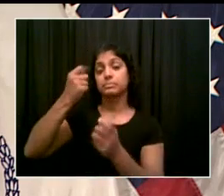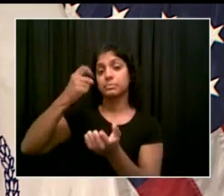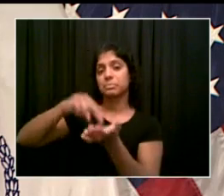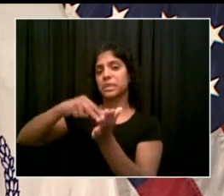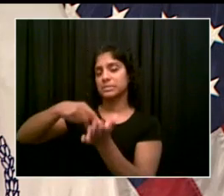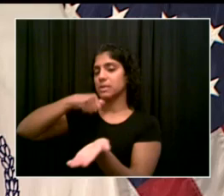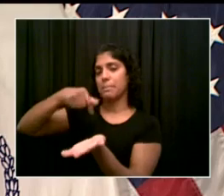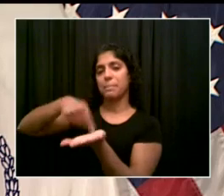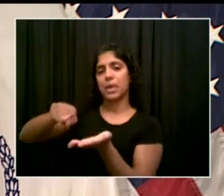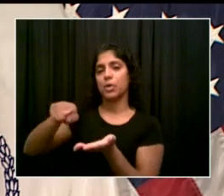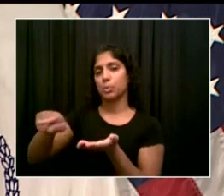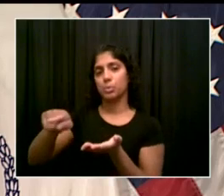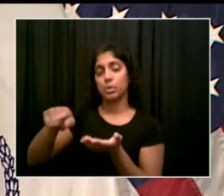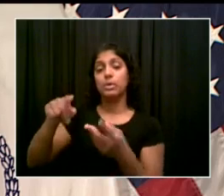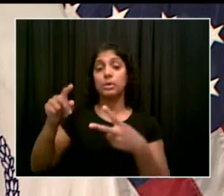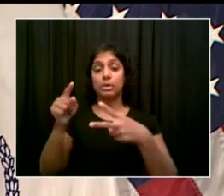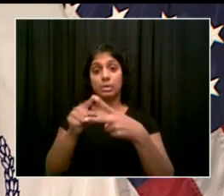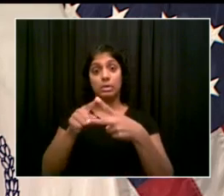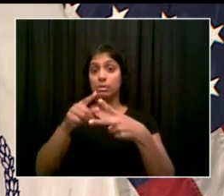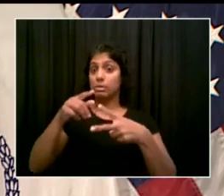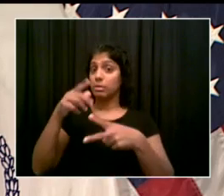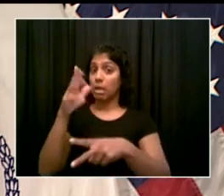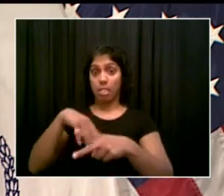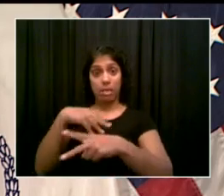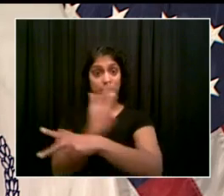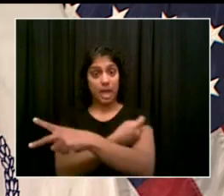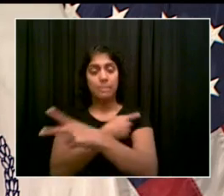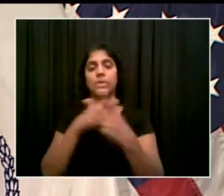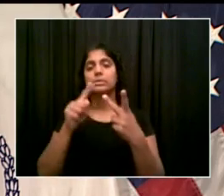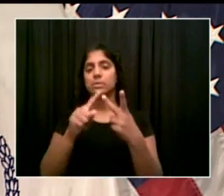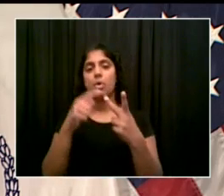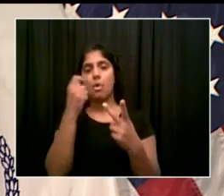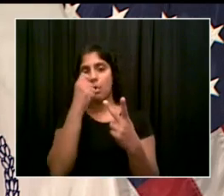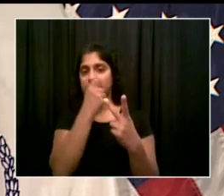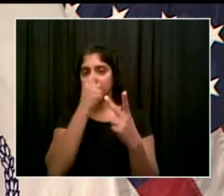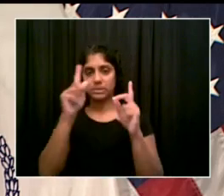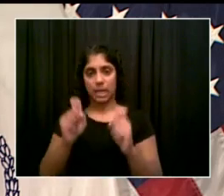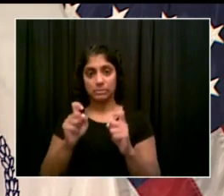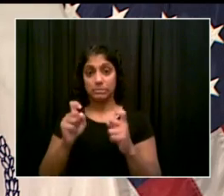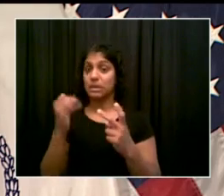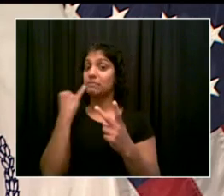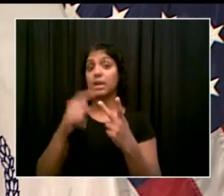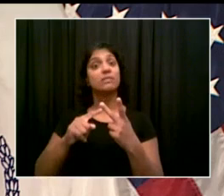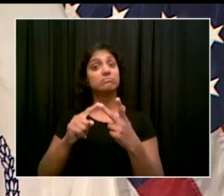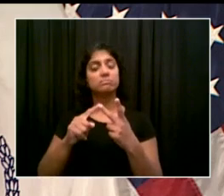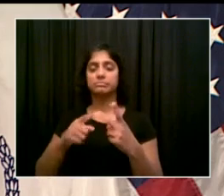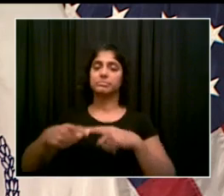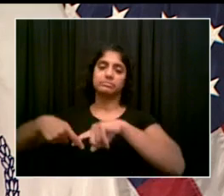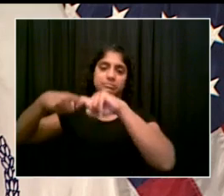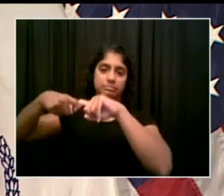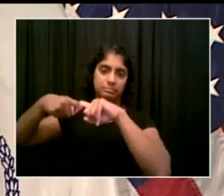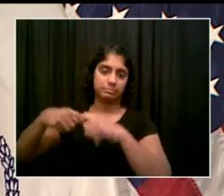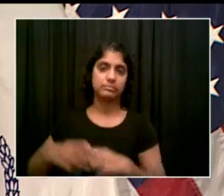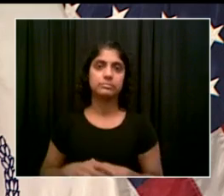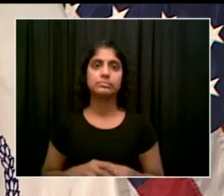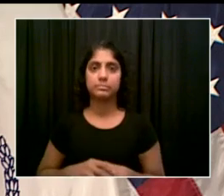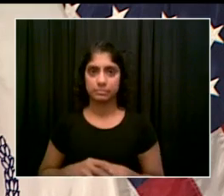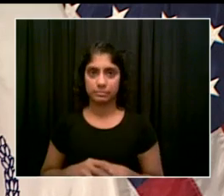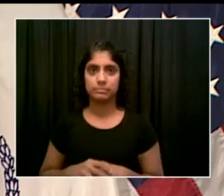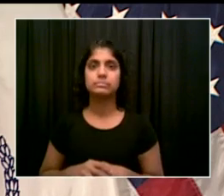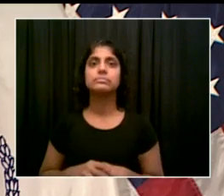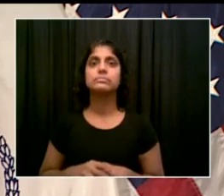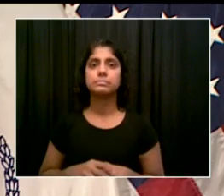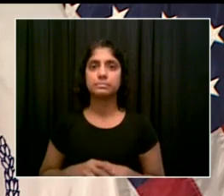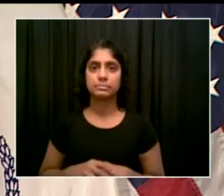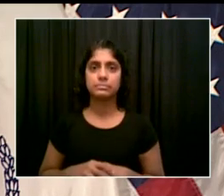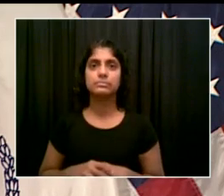you hope that this order has? For instance, a hope that, in fact, the doctor